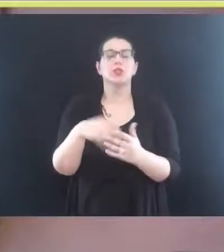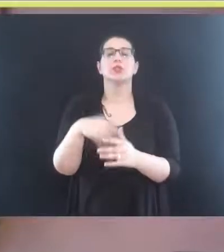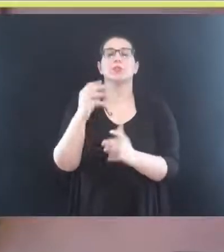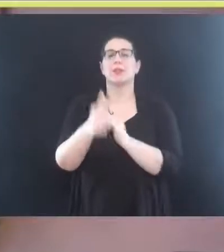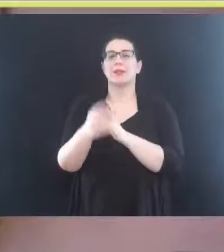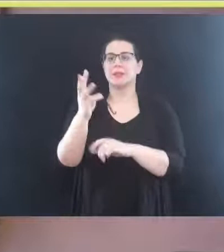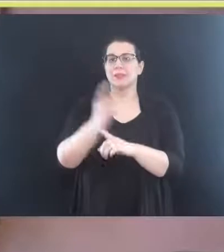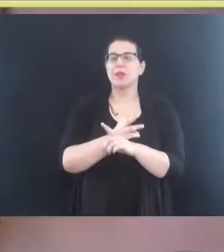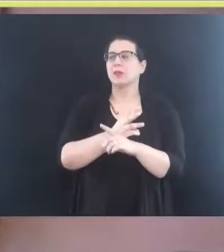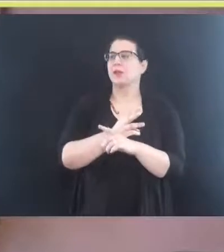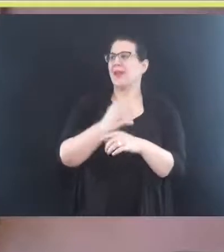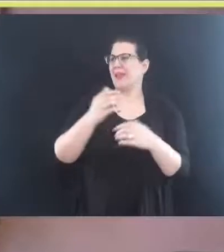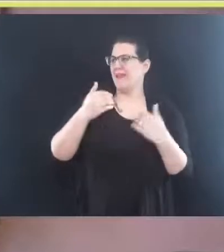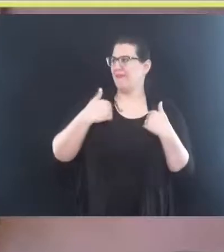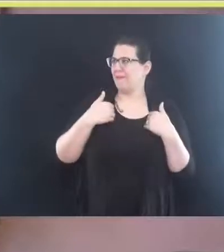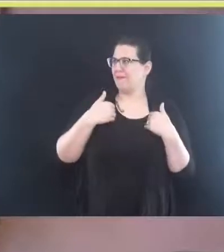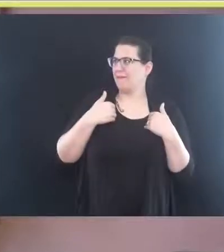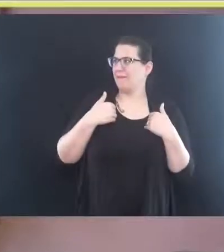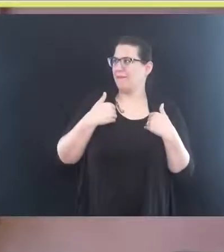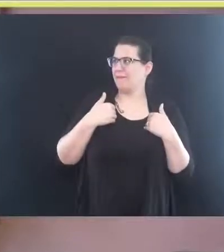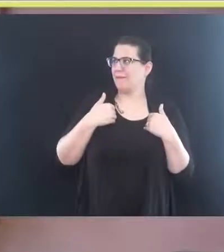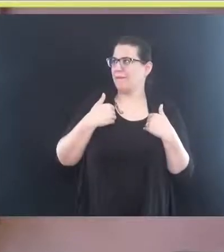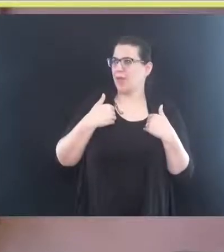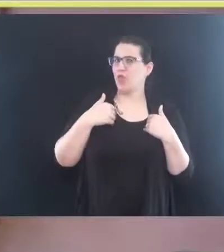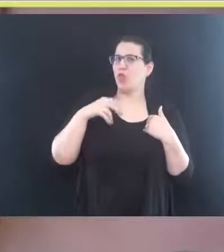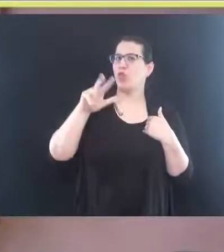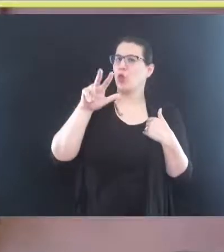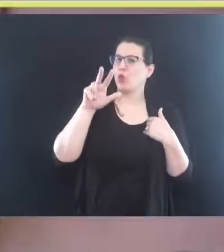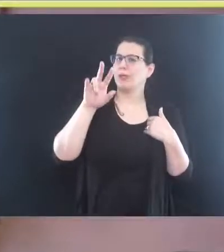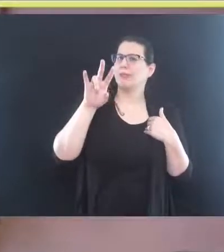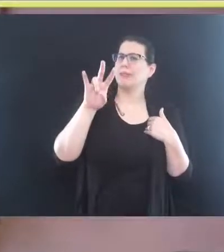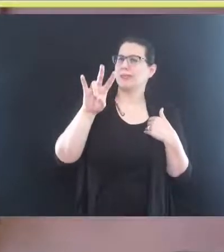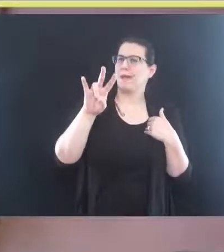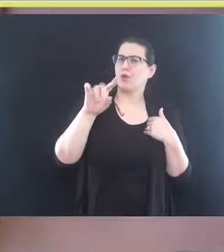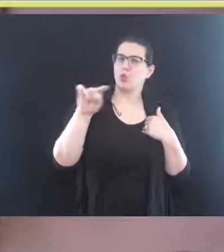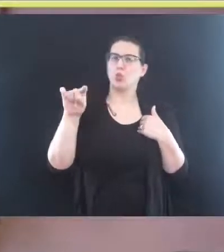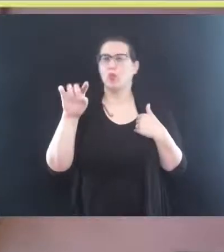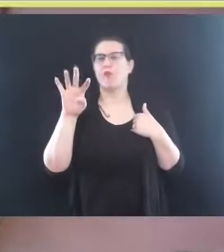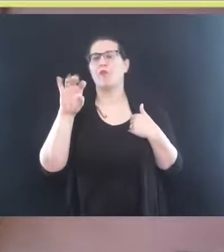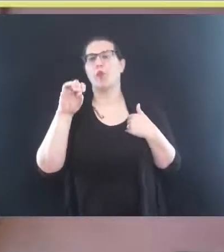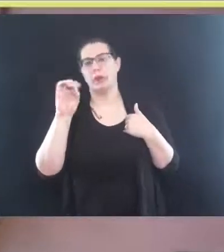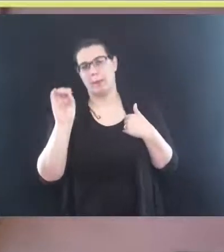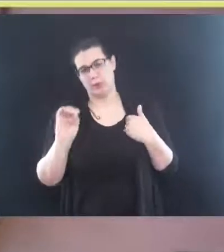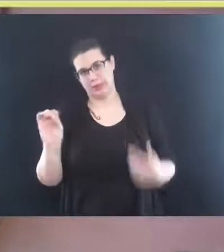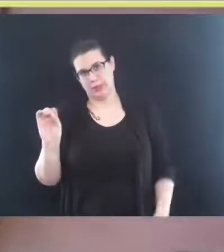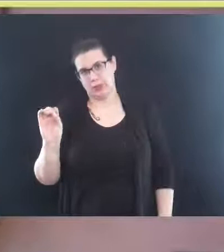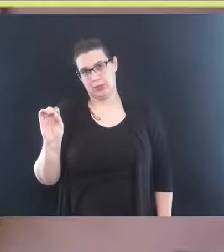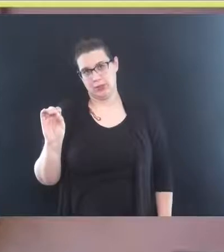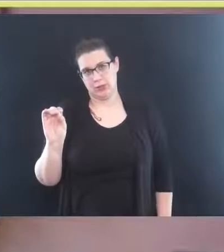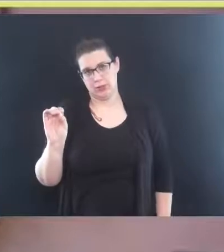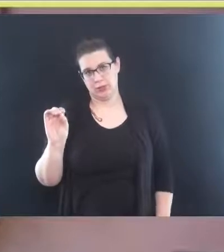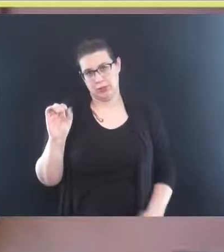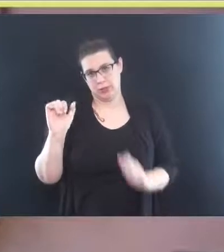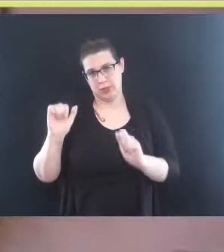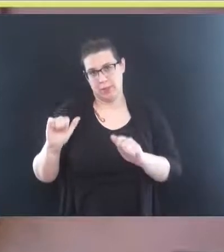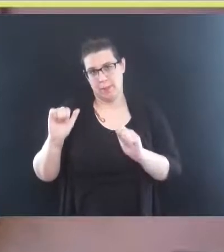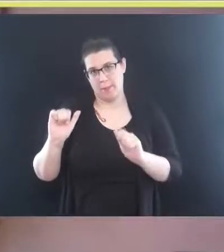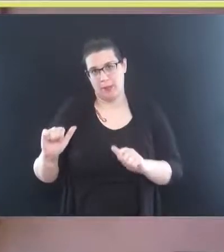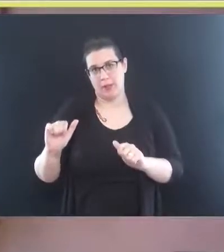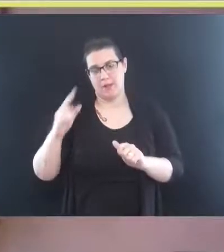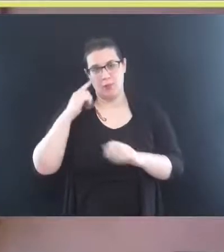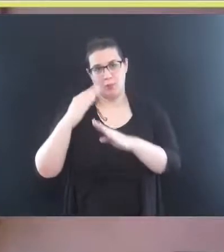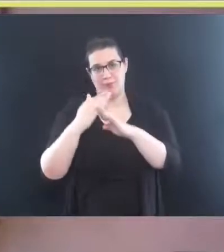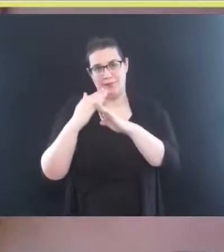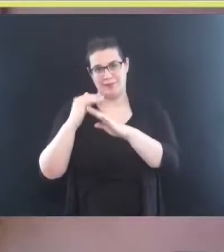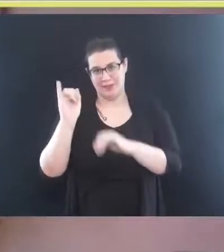or overall had people over 6 months had a 37 to 40% ability to fight off infection, and people that are over